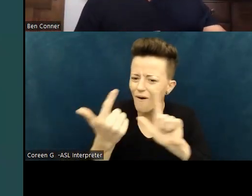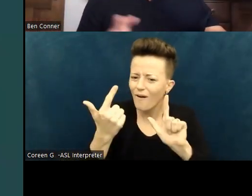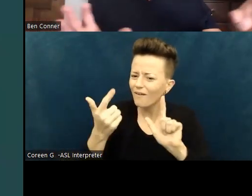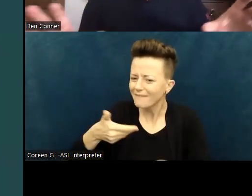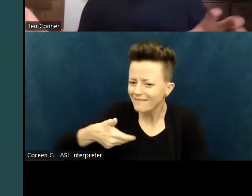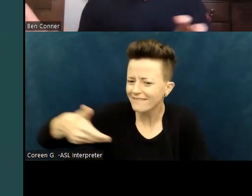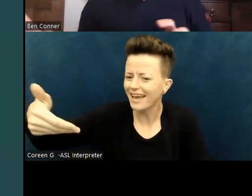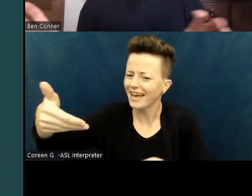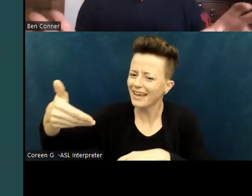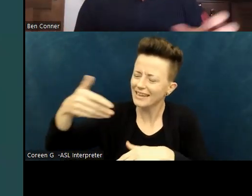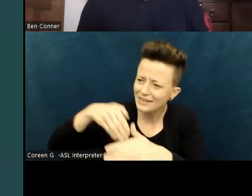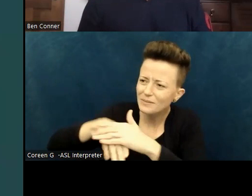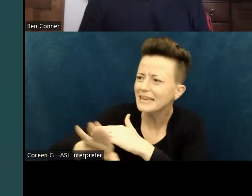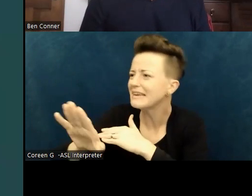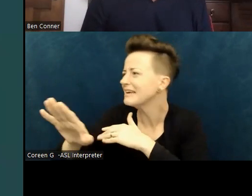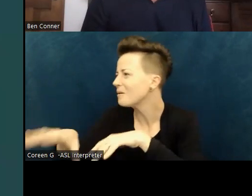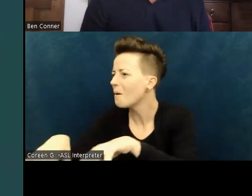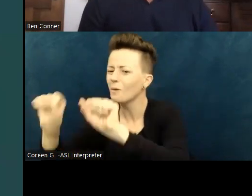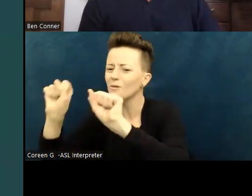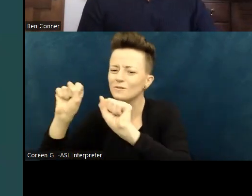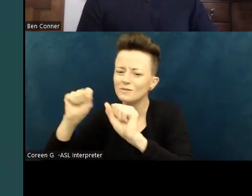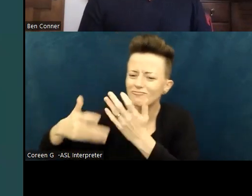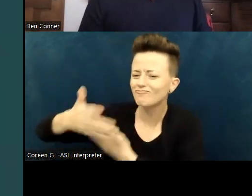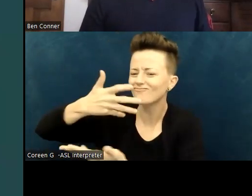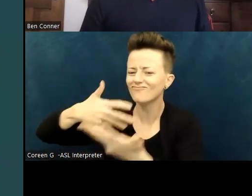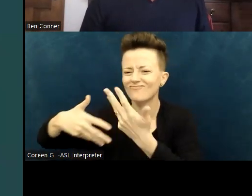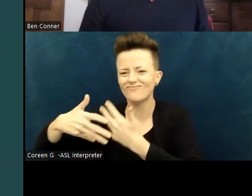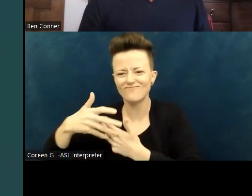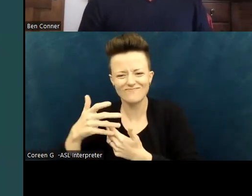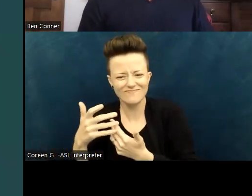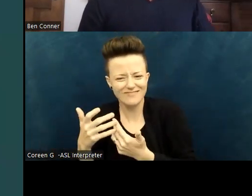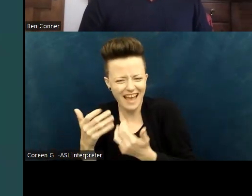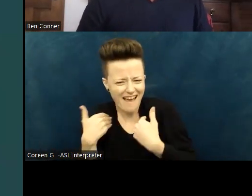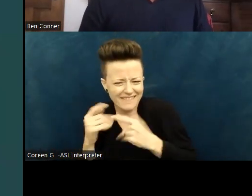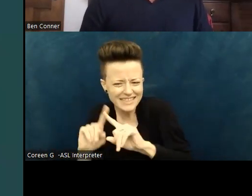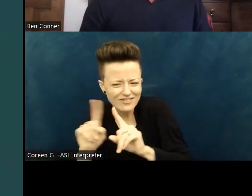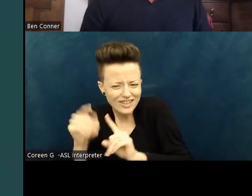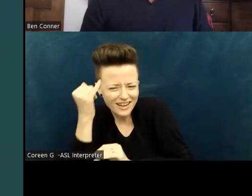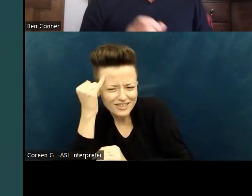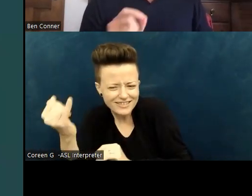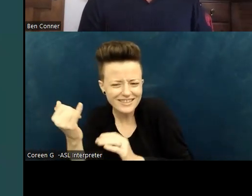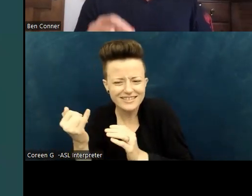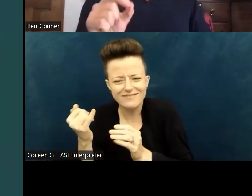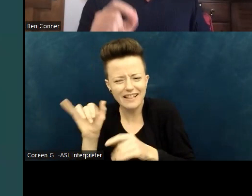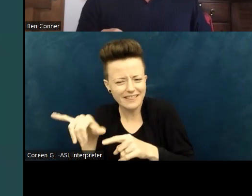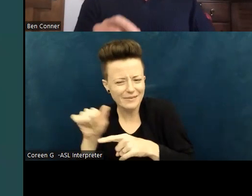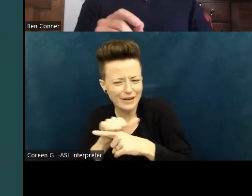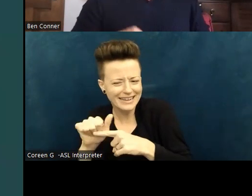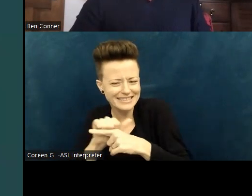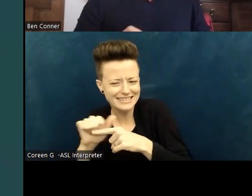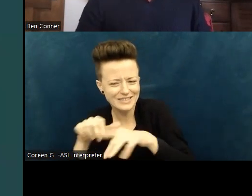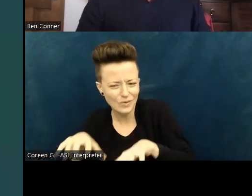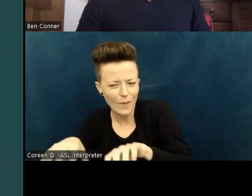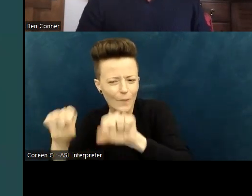our limited understandings of what the practice means. But perhaps most importantly, they're goods internal to the practice